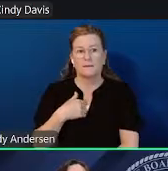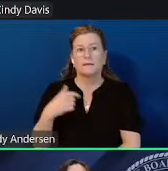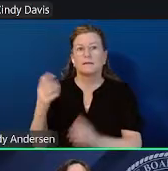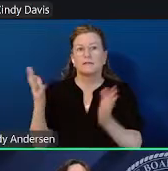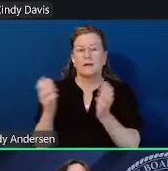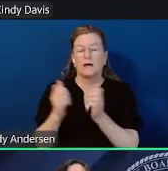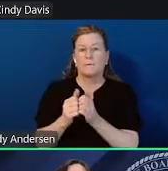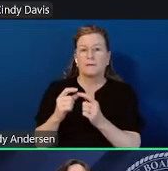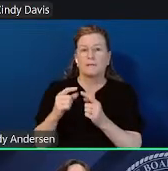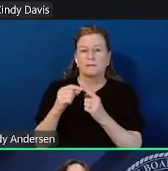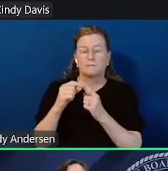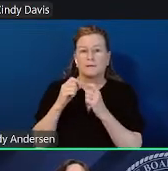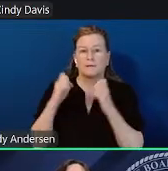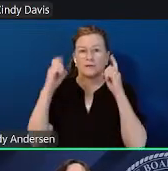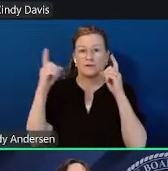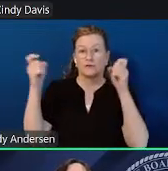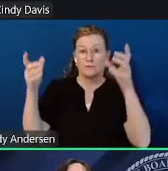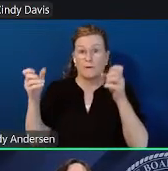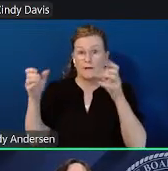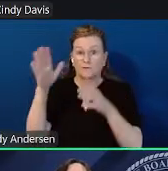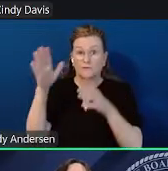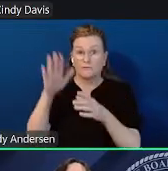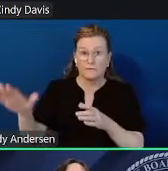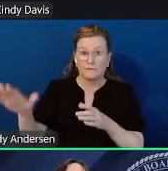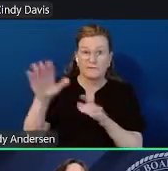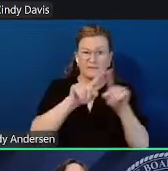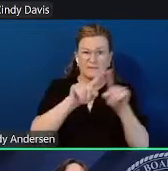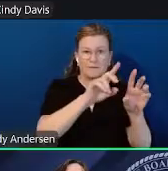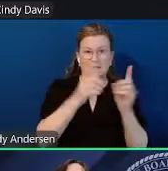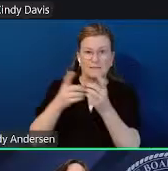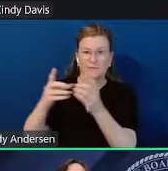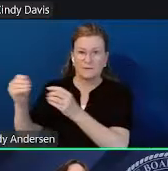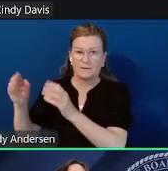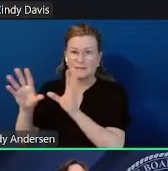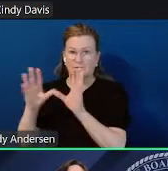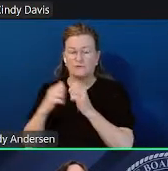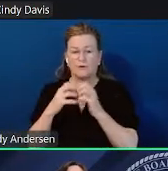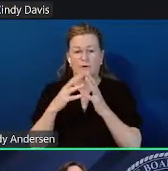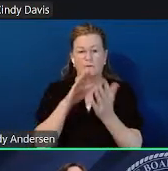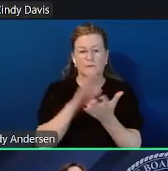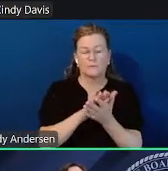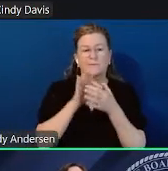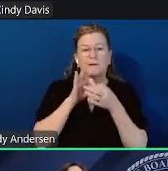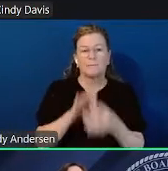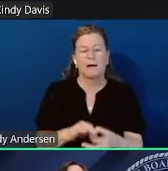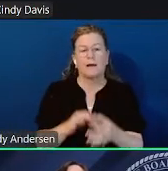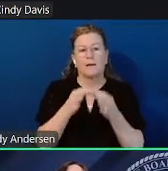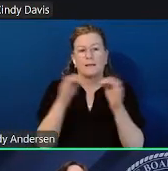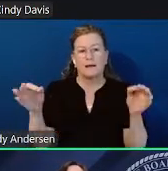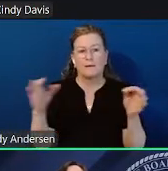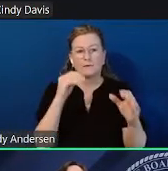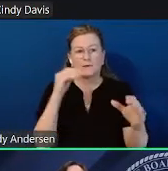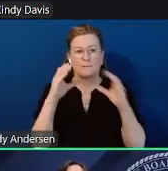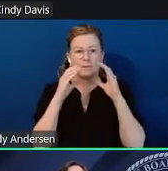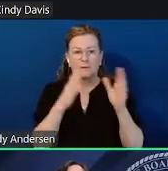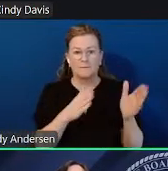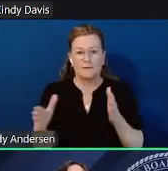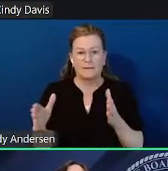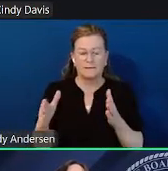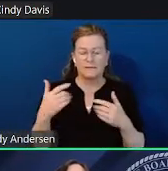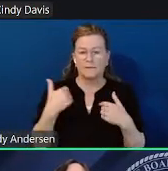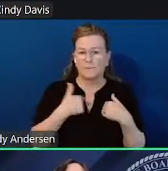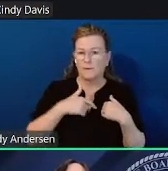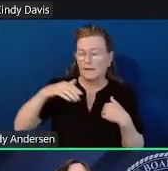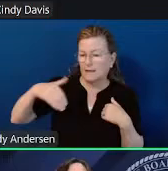education directors in districts and charter schools about language and communication plans. We haven't had a